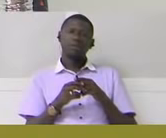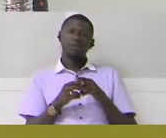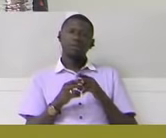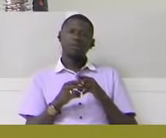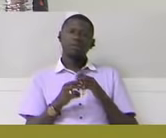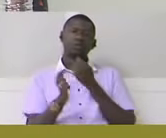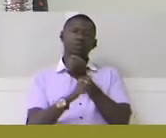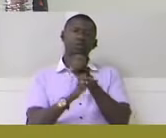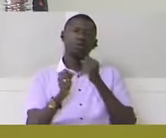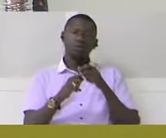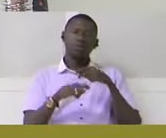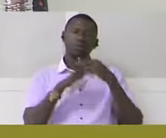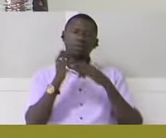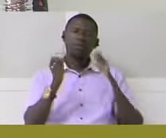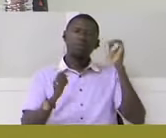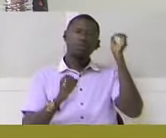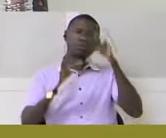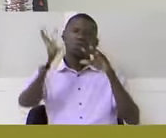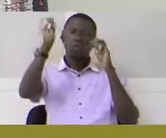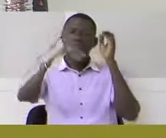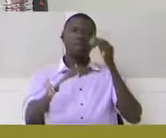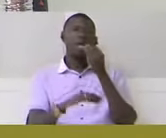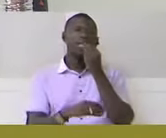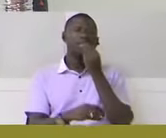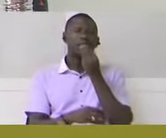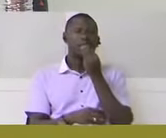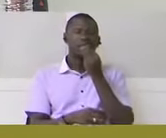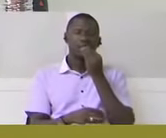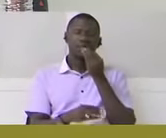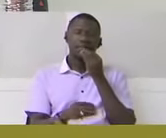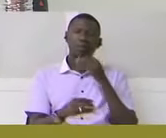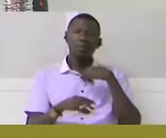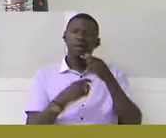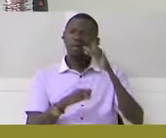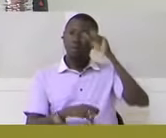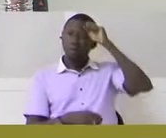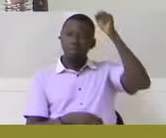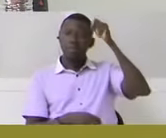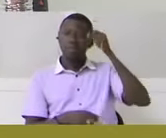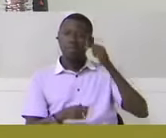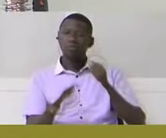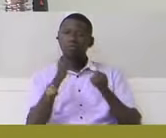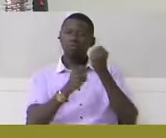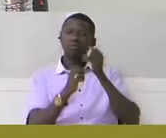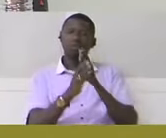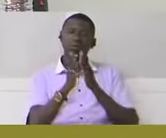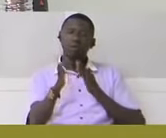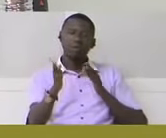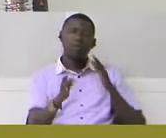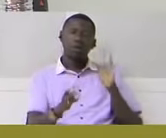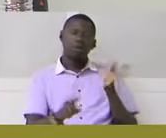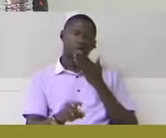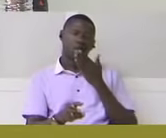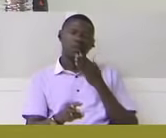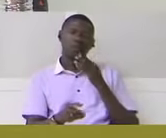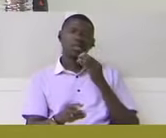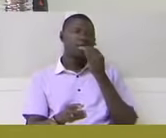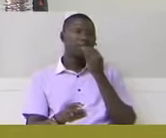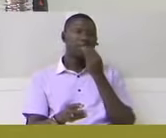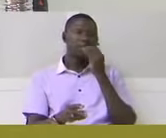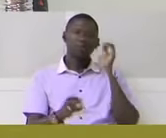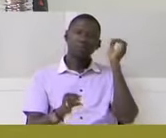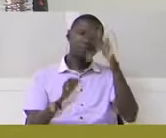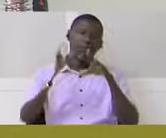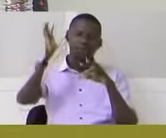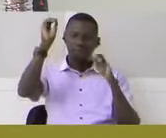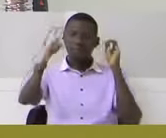during the presidential convoy. Nyin ko fulan jube biscuit fayo men kake President Nabe Tamala wala convoy nebe gorikan